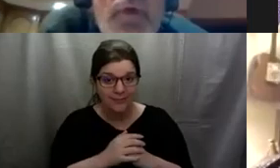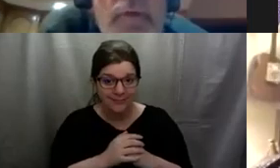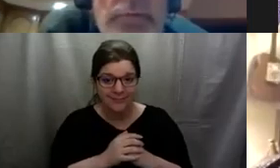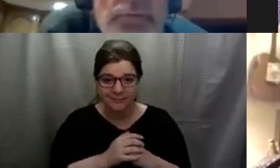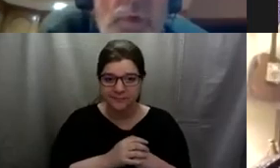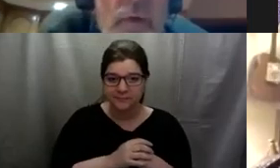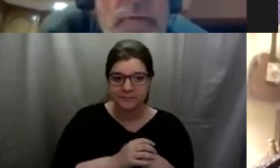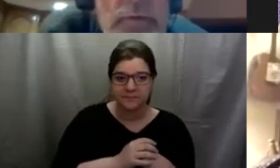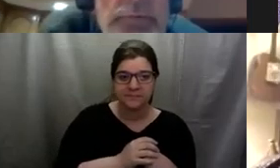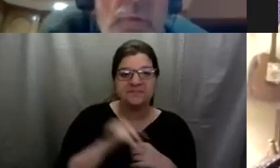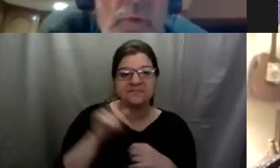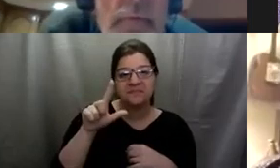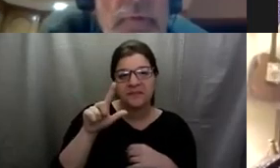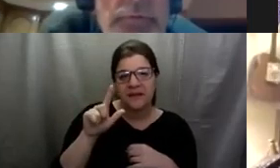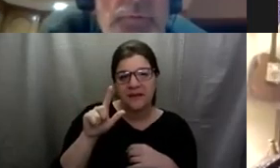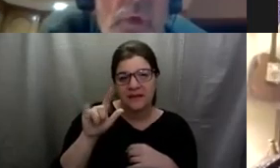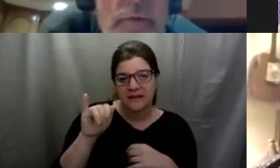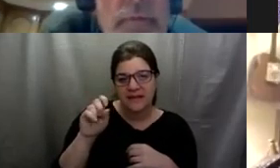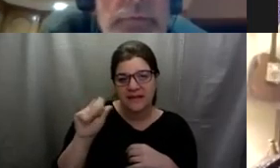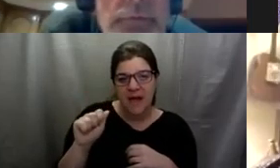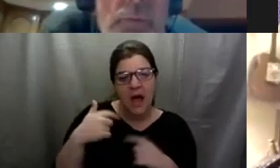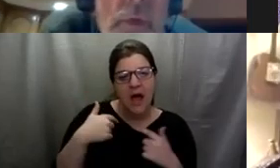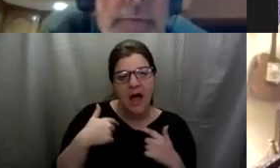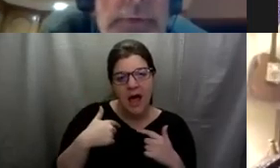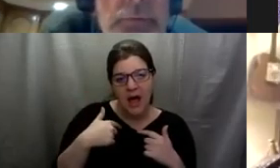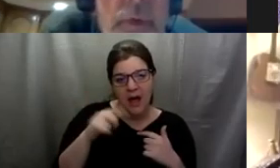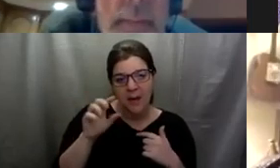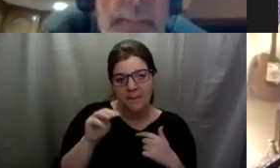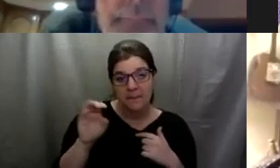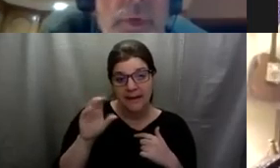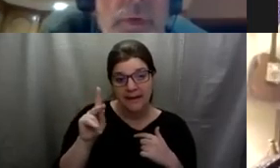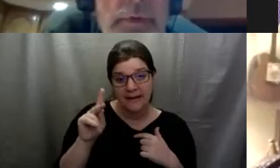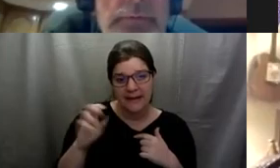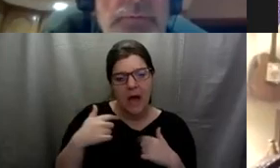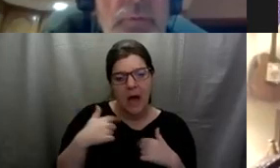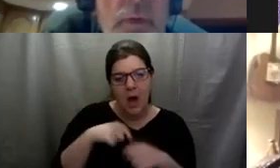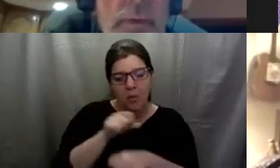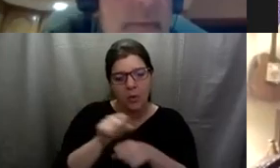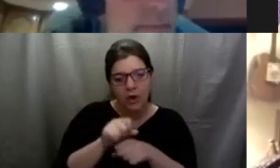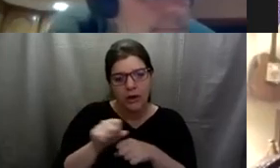here. I'd love to be in contact with you because I've been working on a G-man